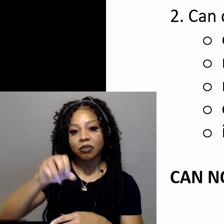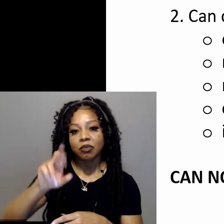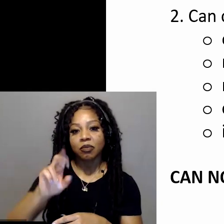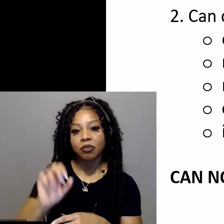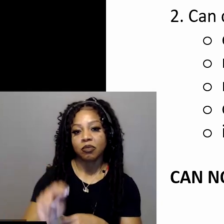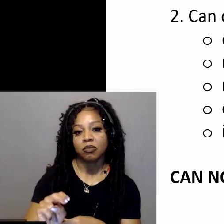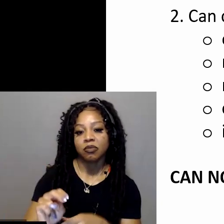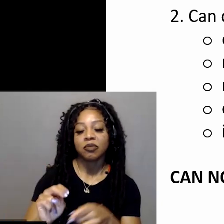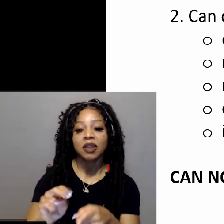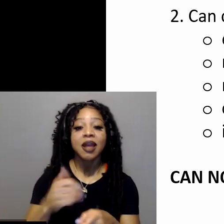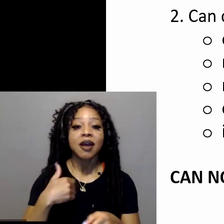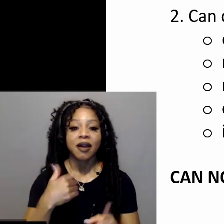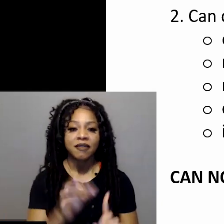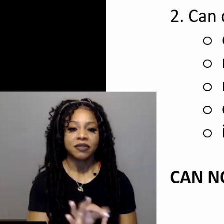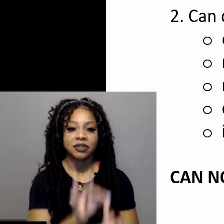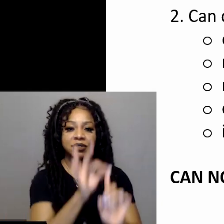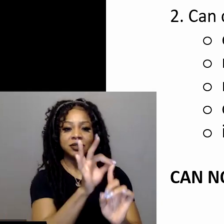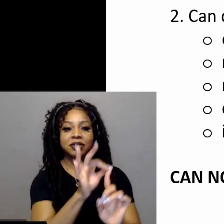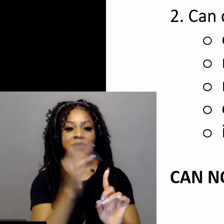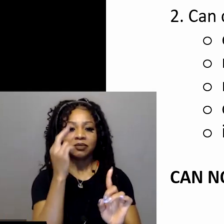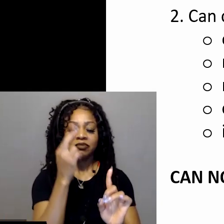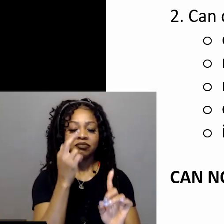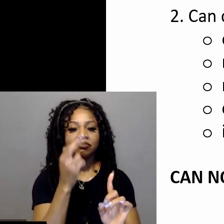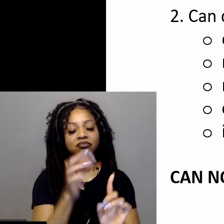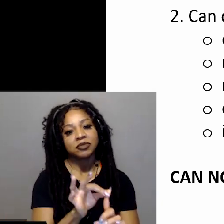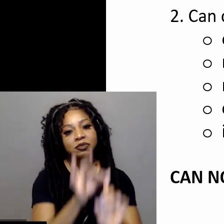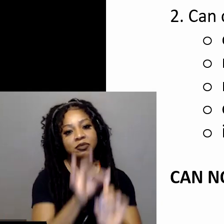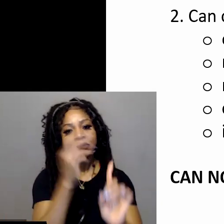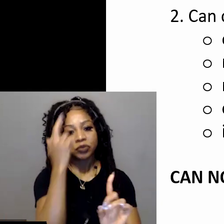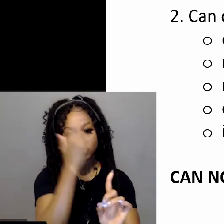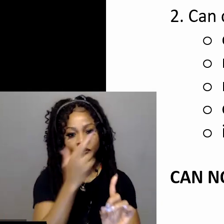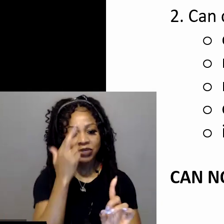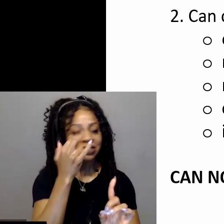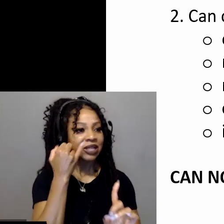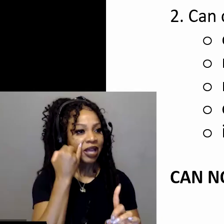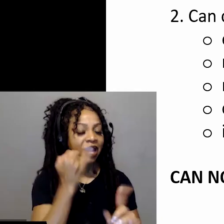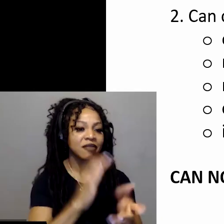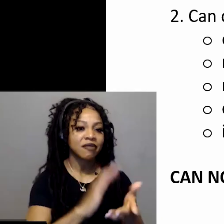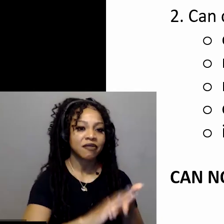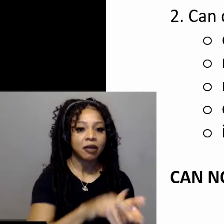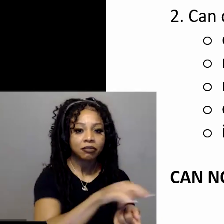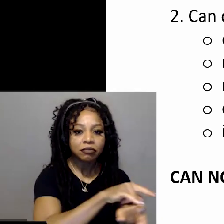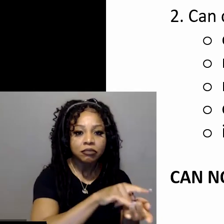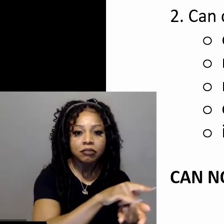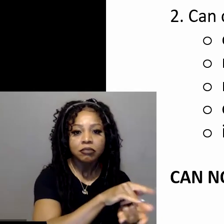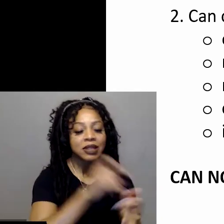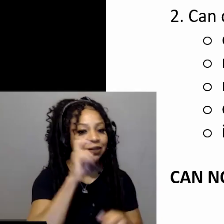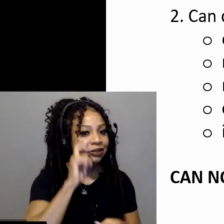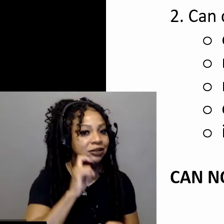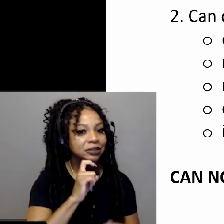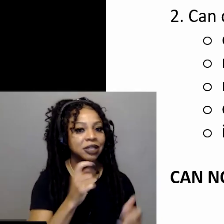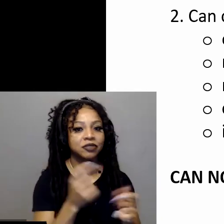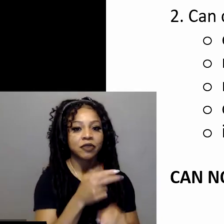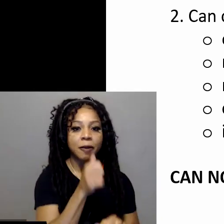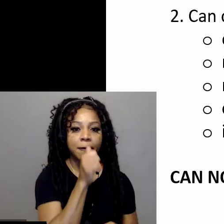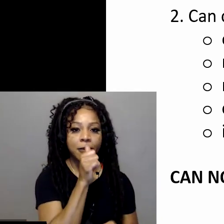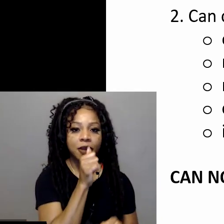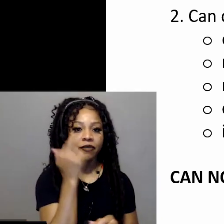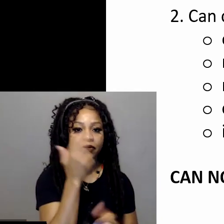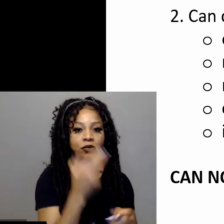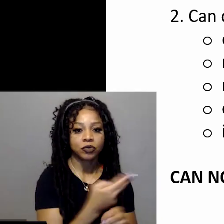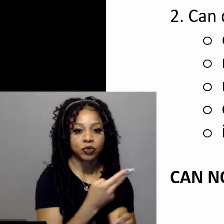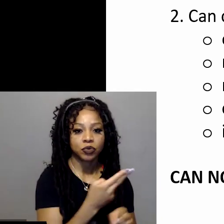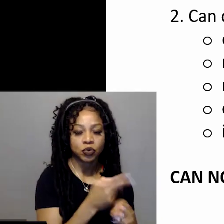for young people who are engaging in sexual activity with a partner, an intimate partner. It's for private use, can't be shared, it has to be